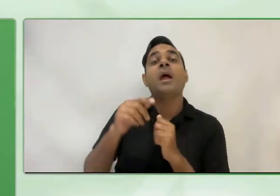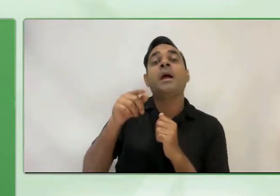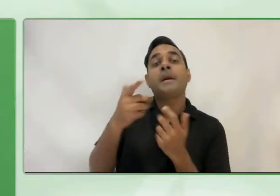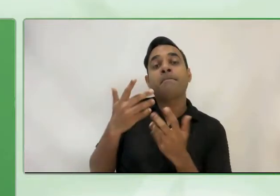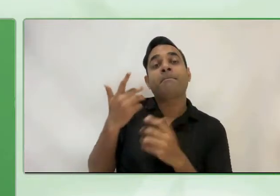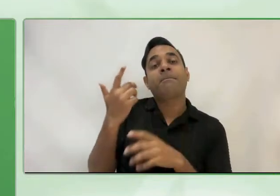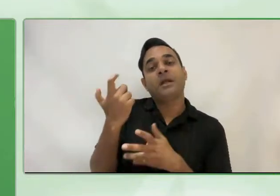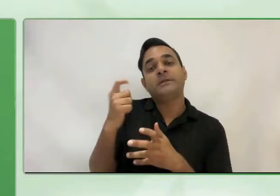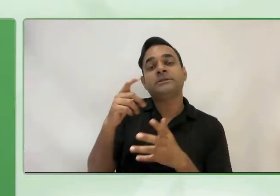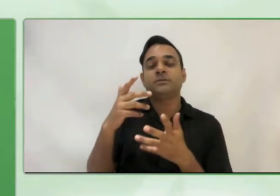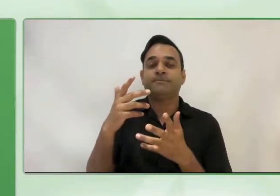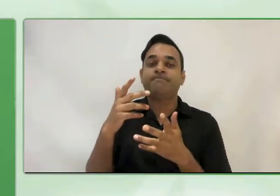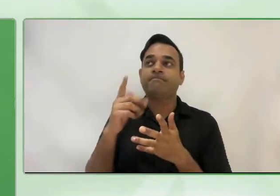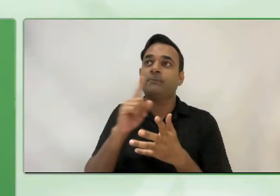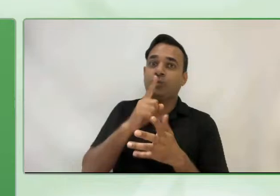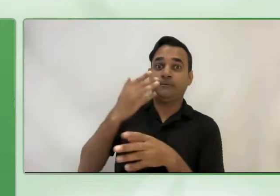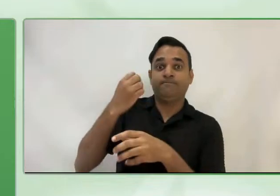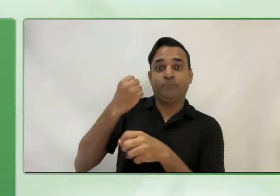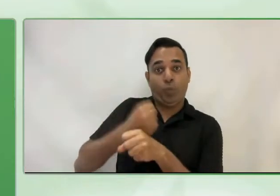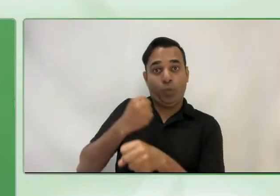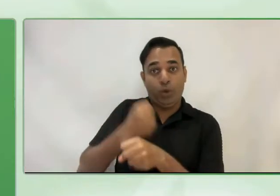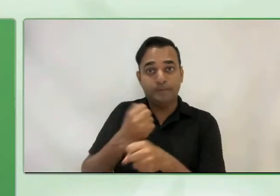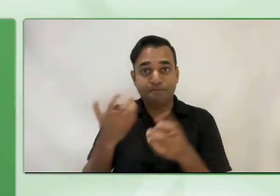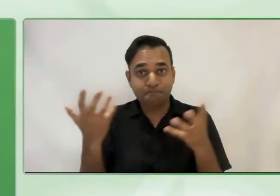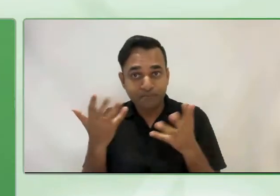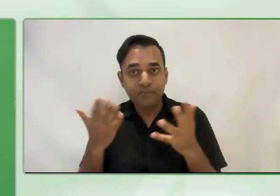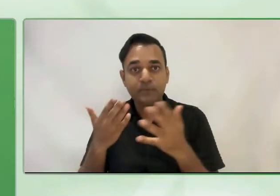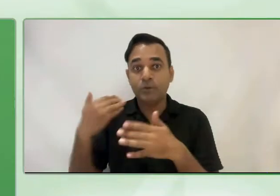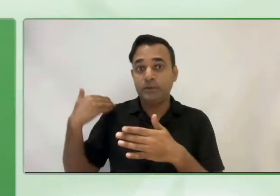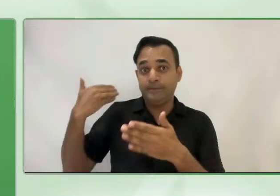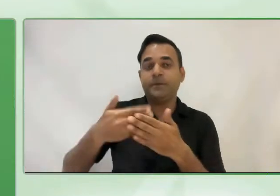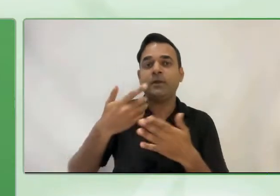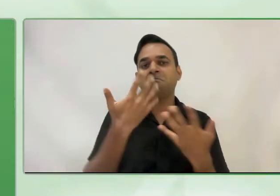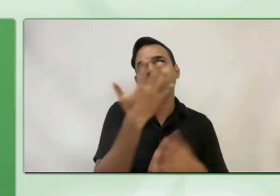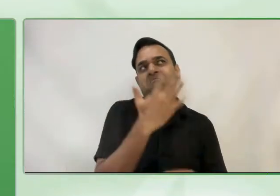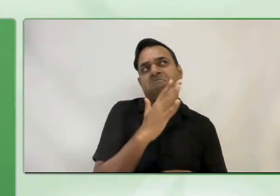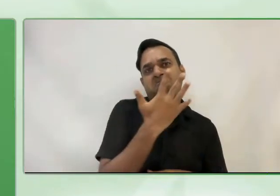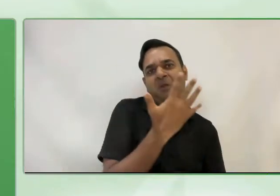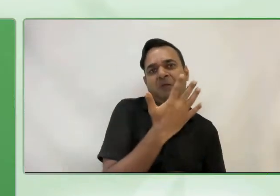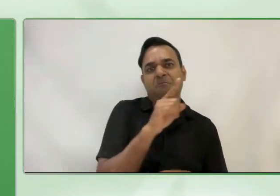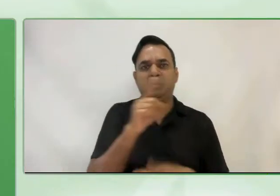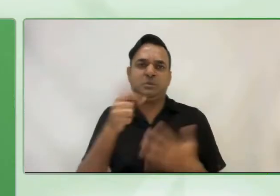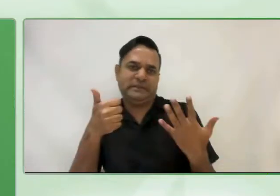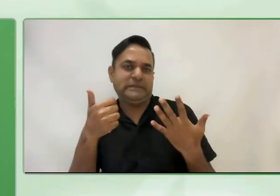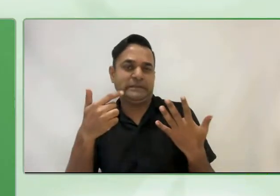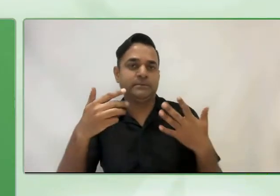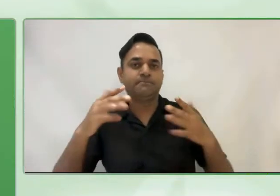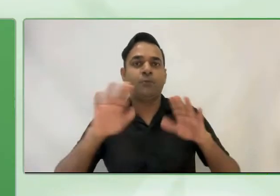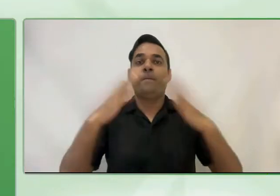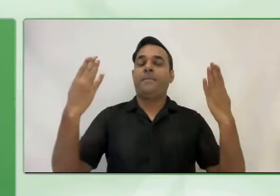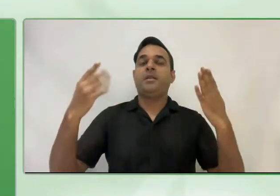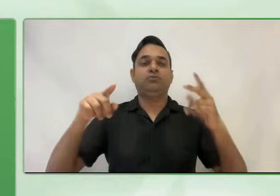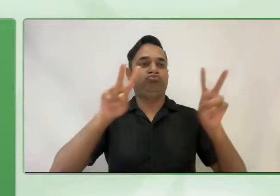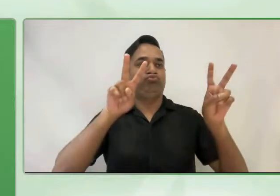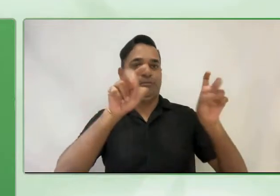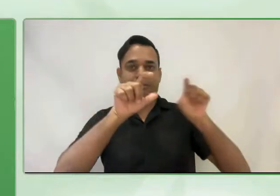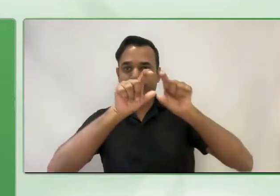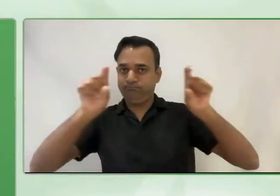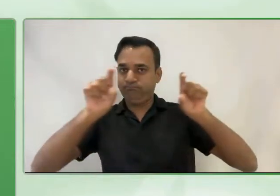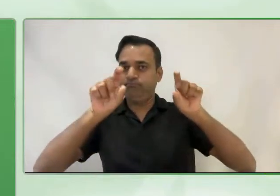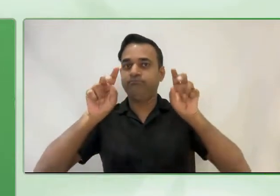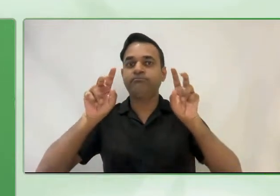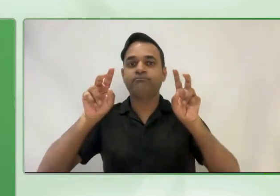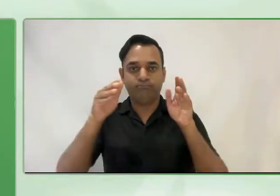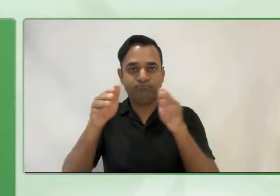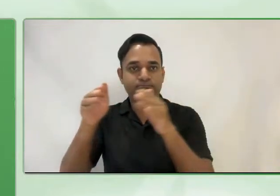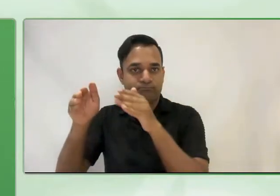topics. We do this through an online application platform that we also publish